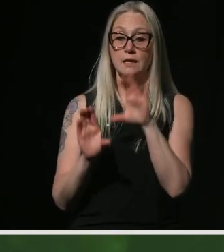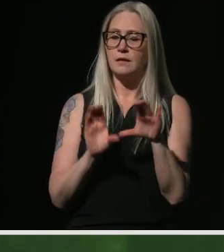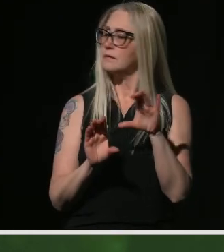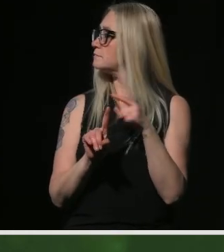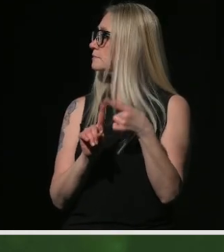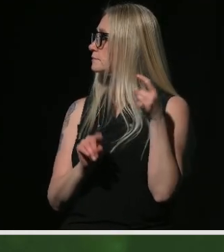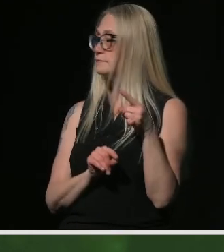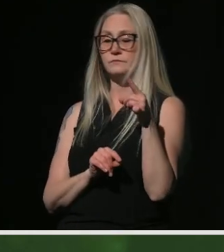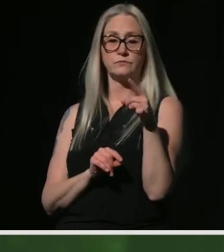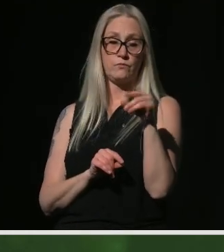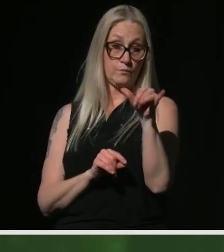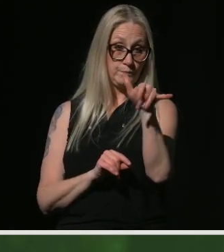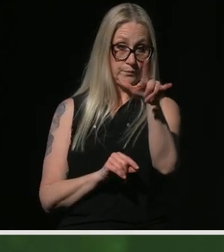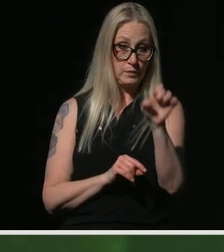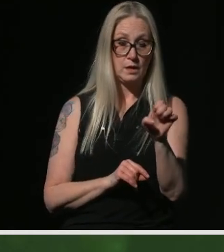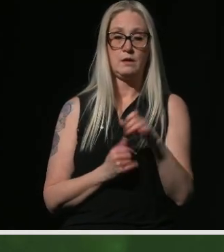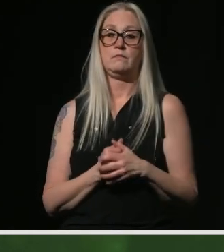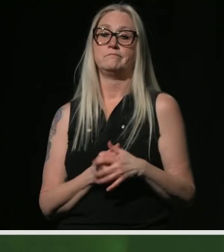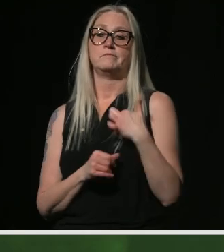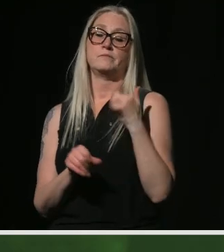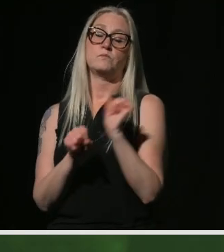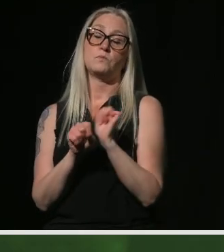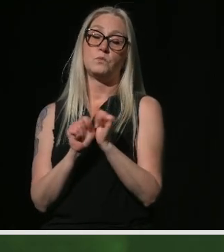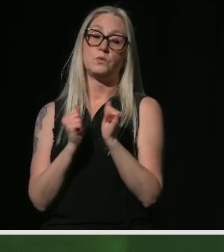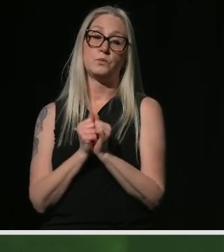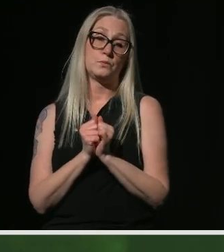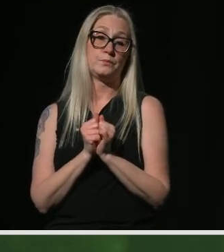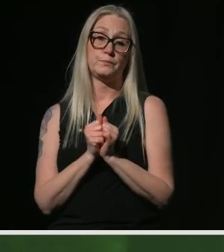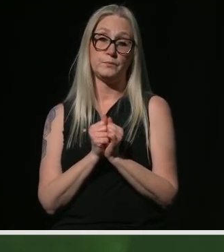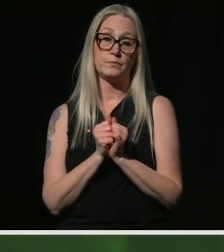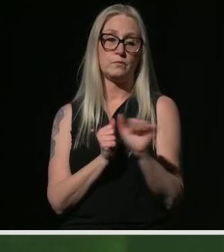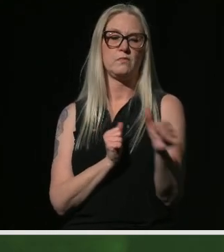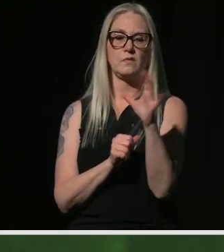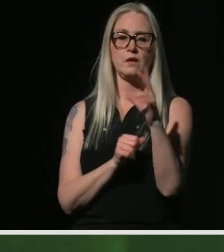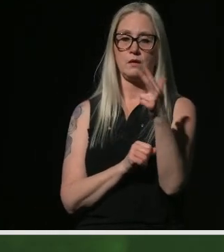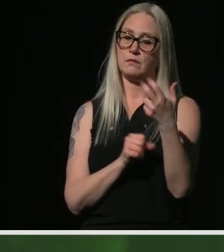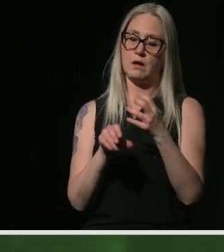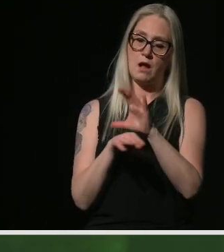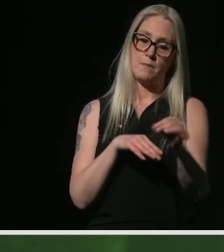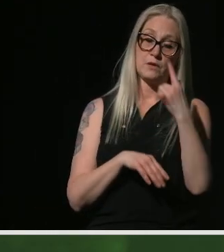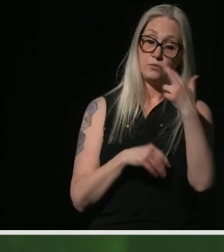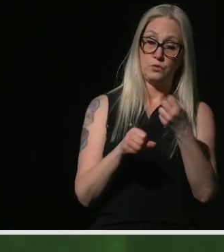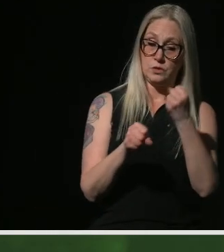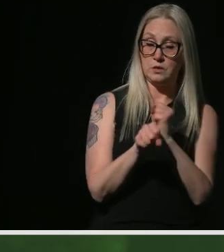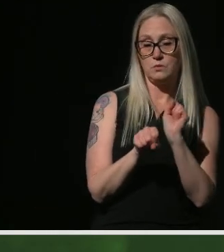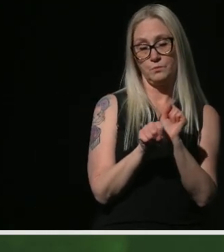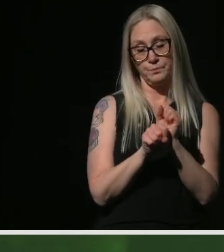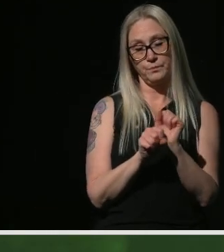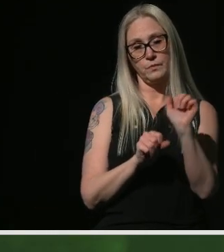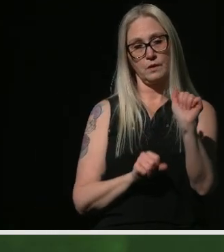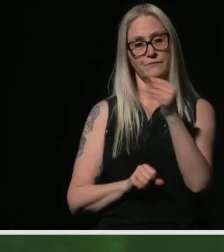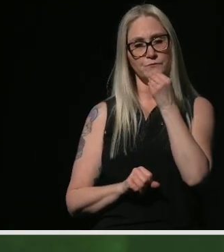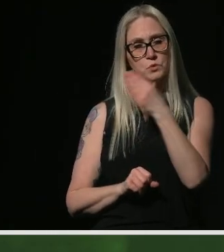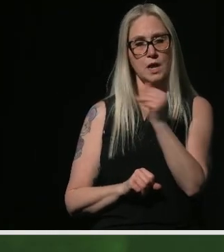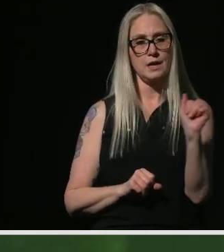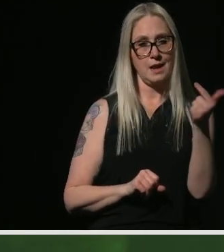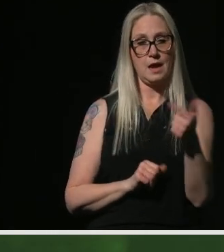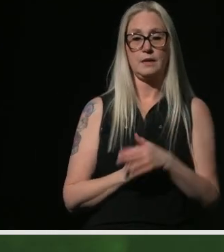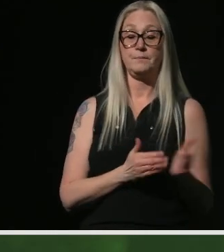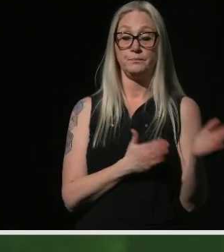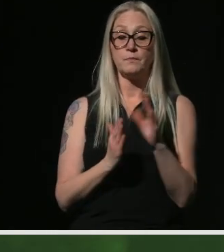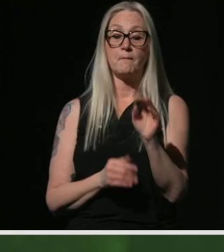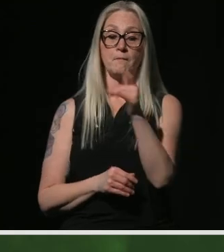spent 3 years in McKinsey & Company doing product and corporate strategy across food and ag. My co-founder, Phil, has 15 years